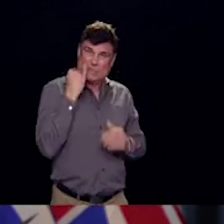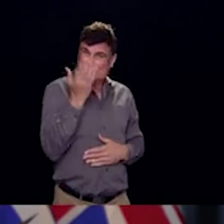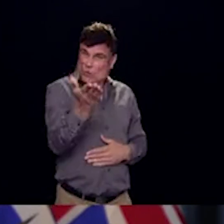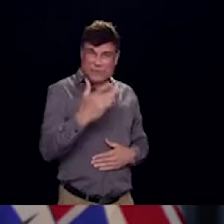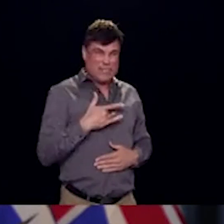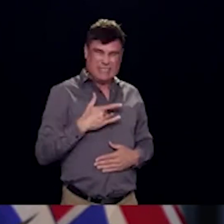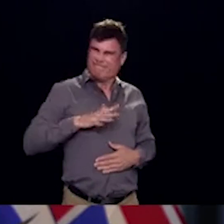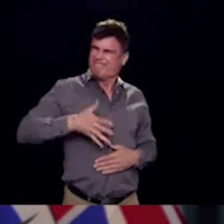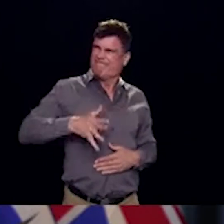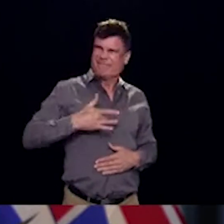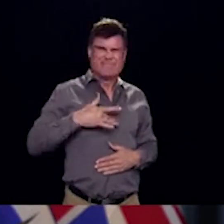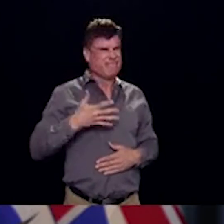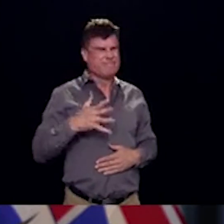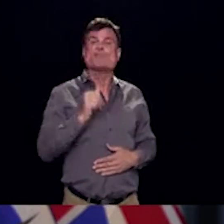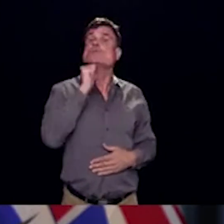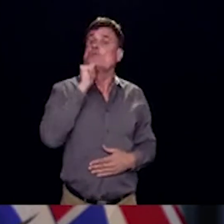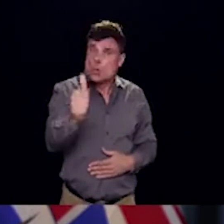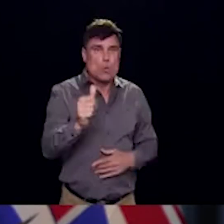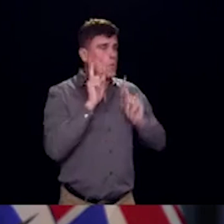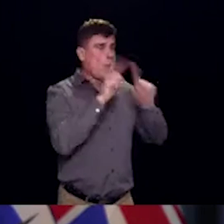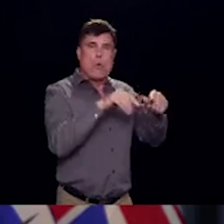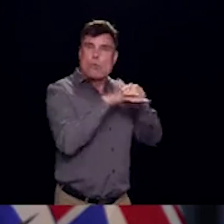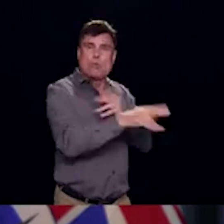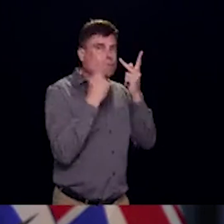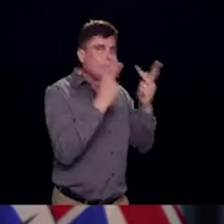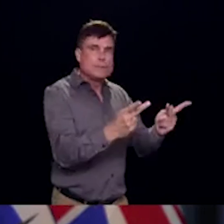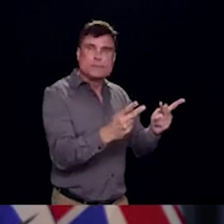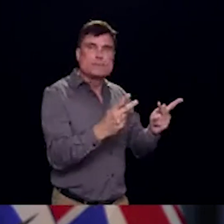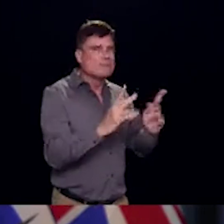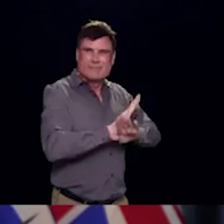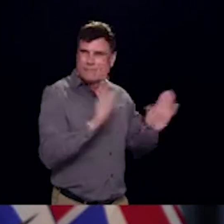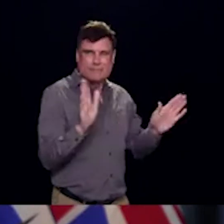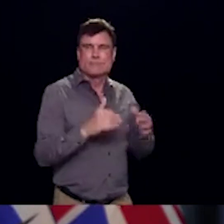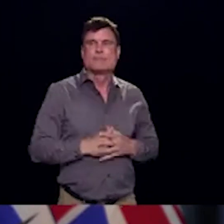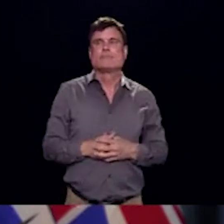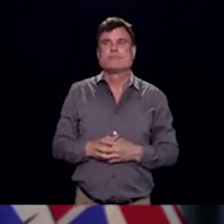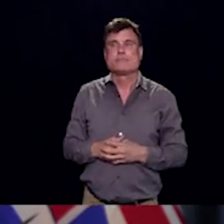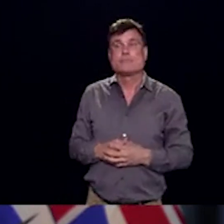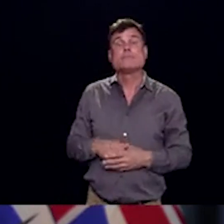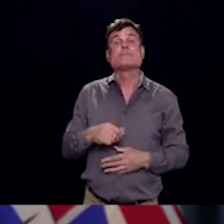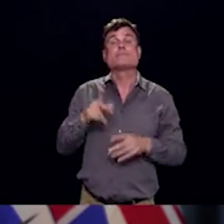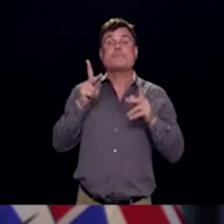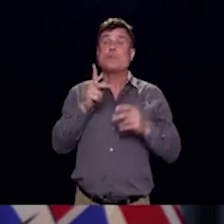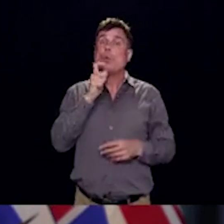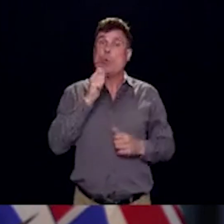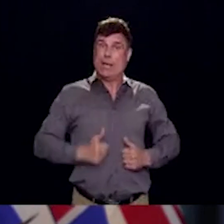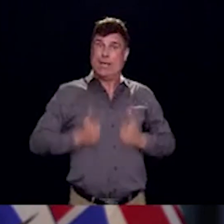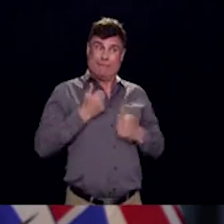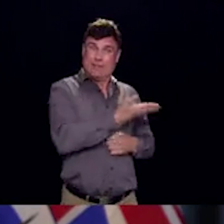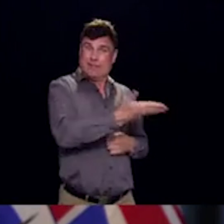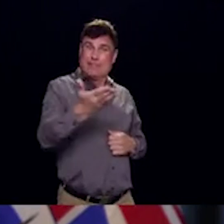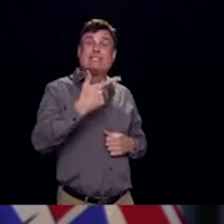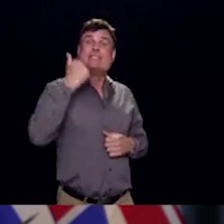well. For residents of long-term care, I encourage you to limit your outings to essential activities, so things like